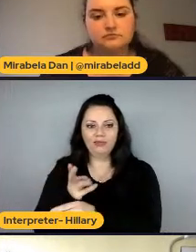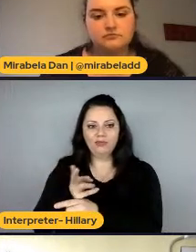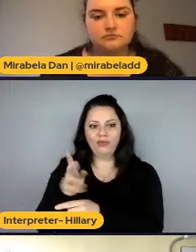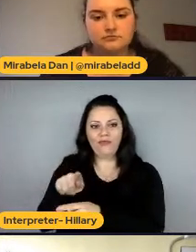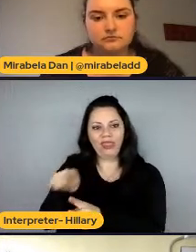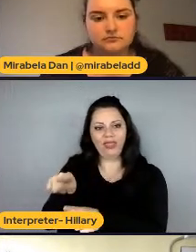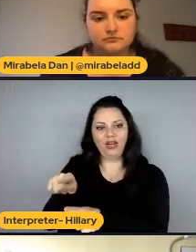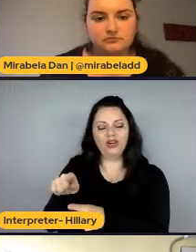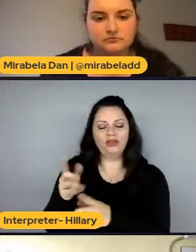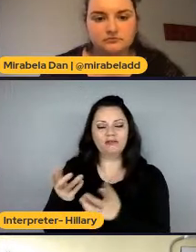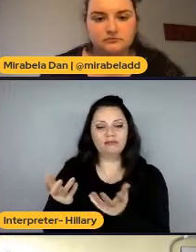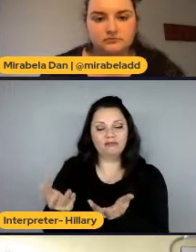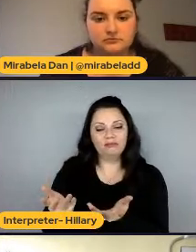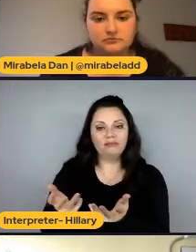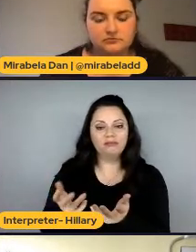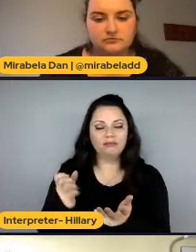So